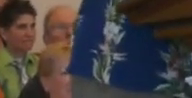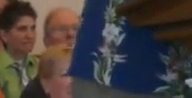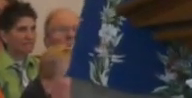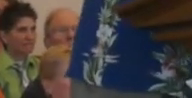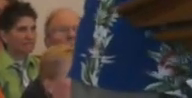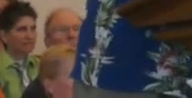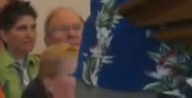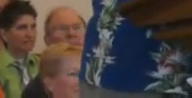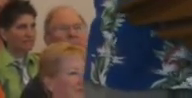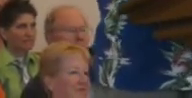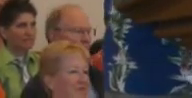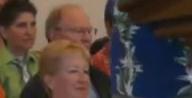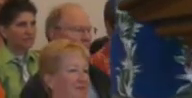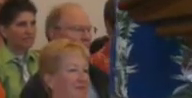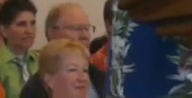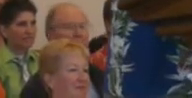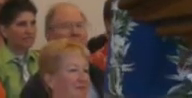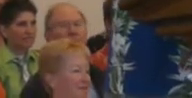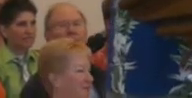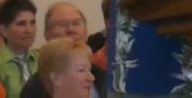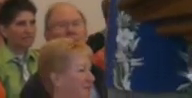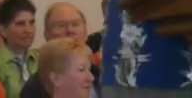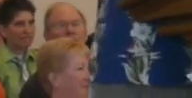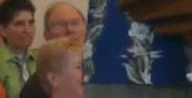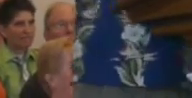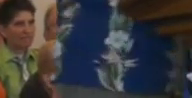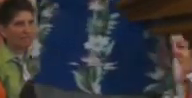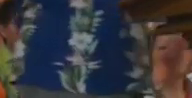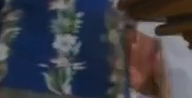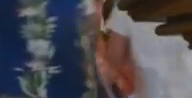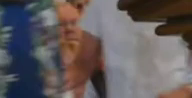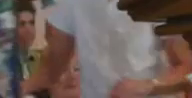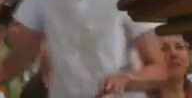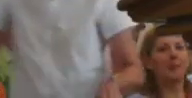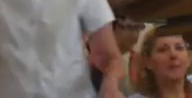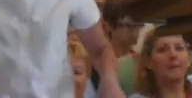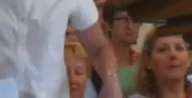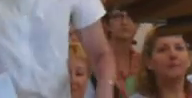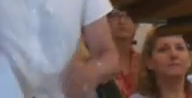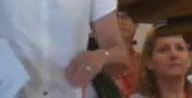up for a second to talk to you about the upcoming elections for mayor.